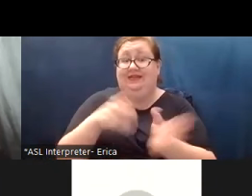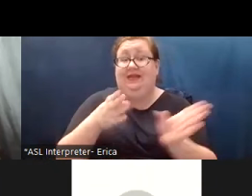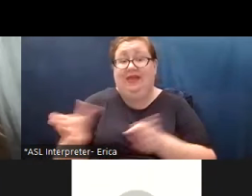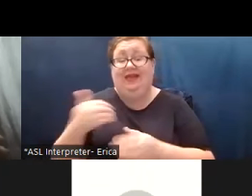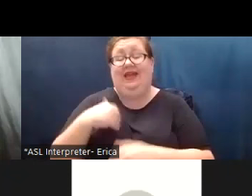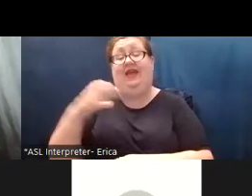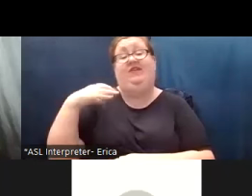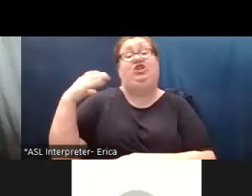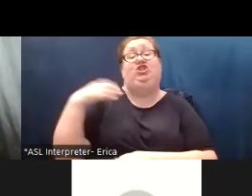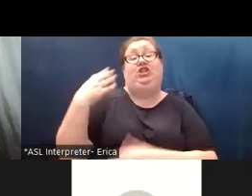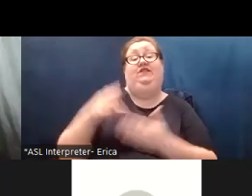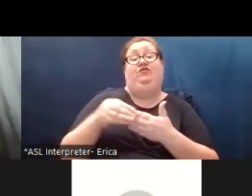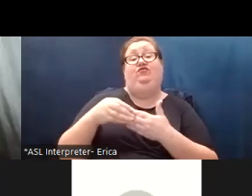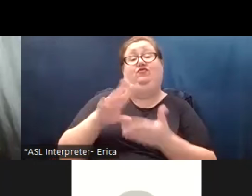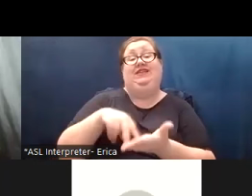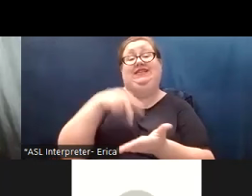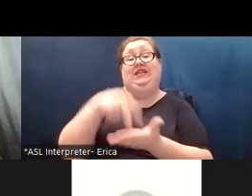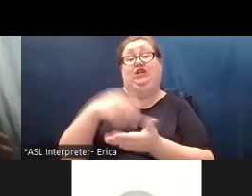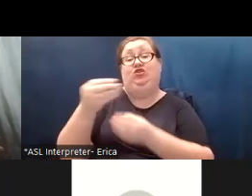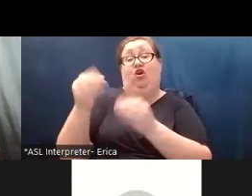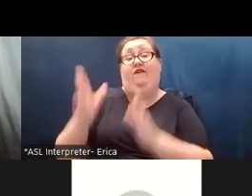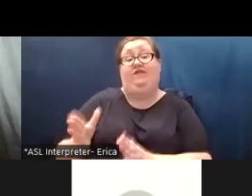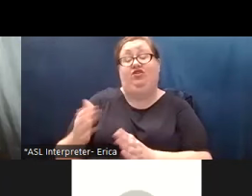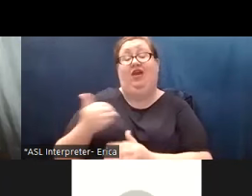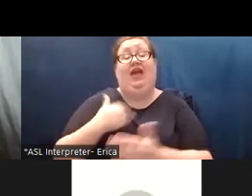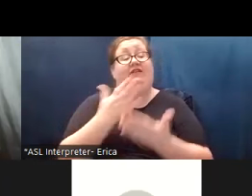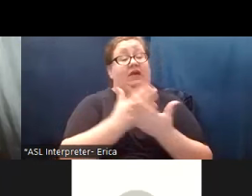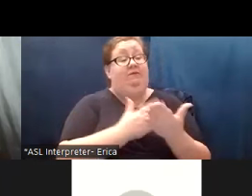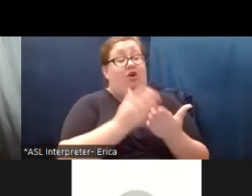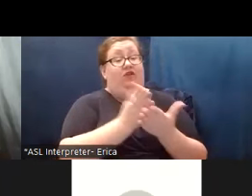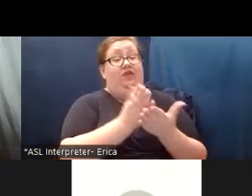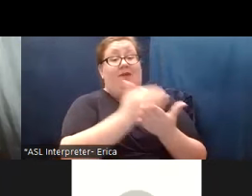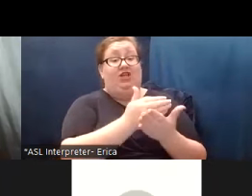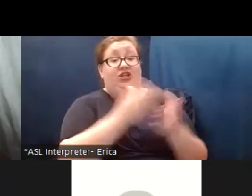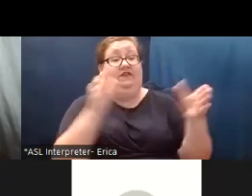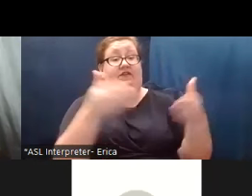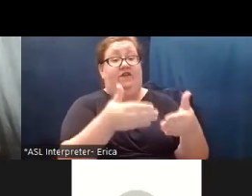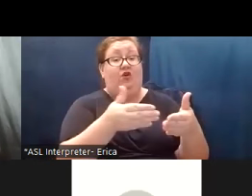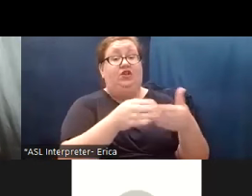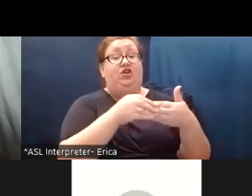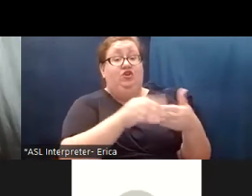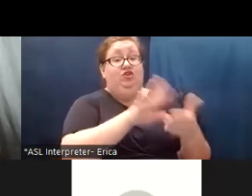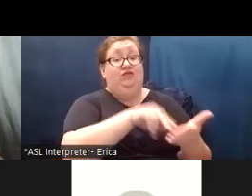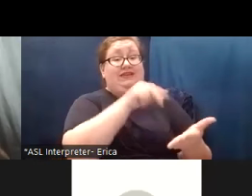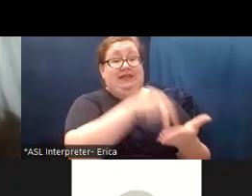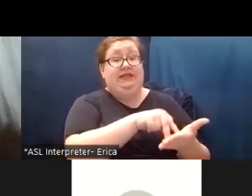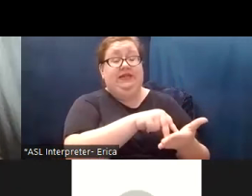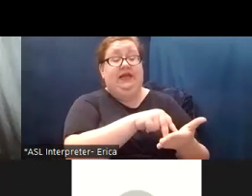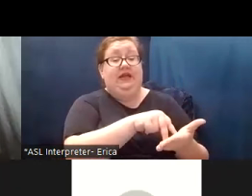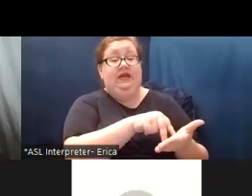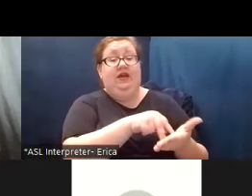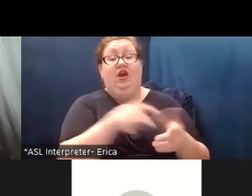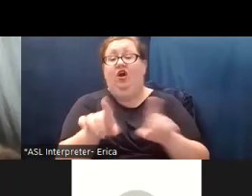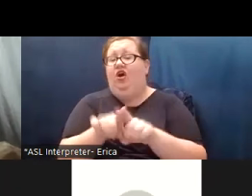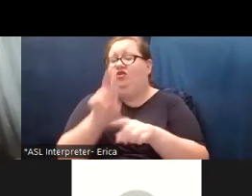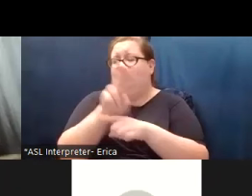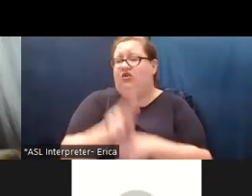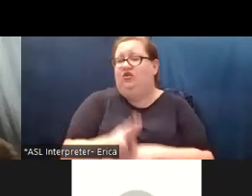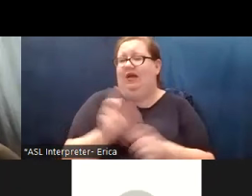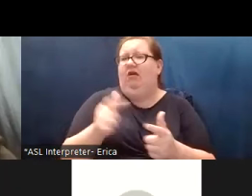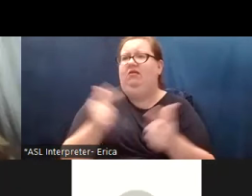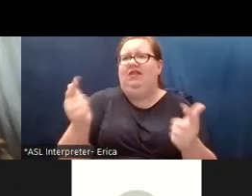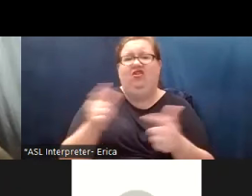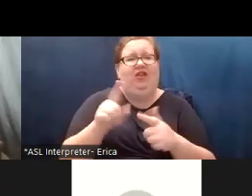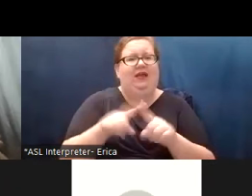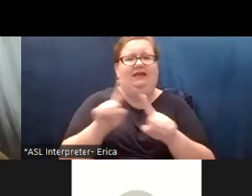officer, specifically having a portion of a budget addressed to resiliency, and also using, there's a lot of different, training places